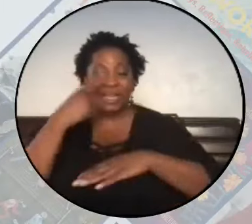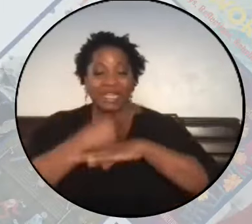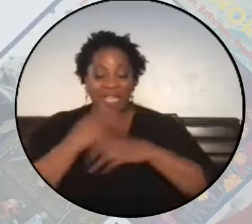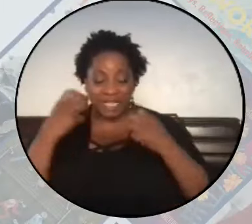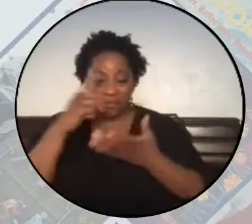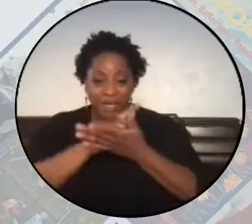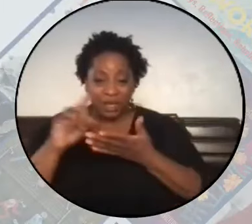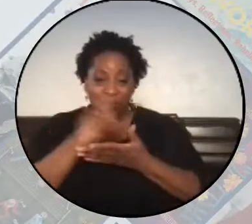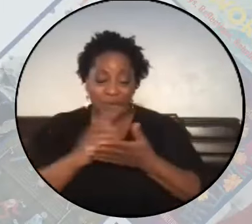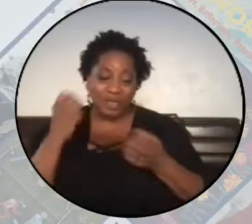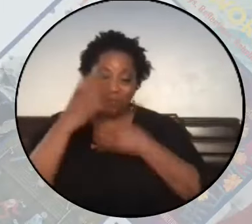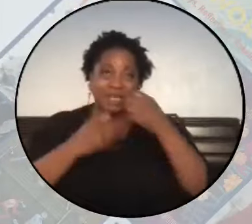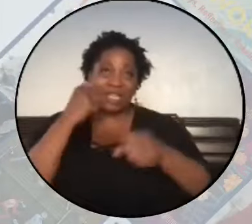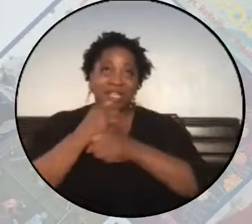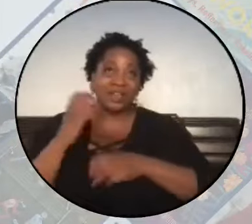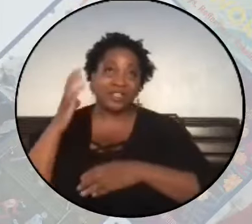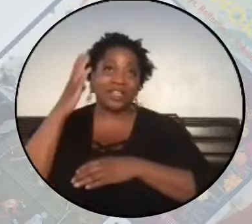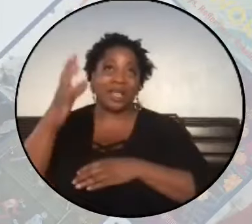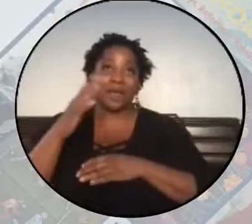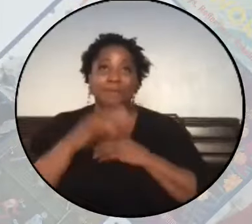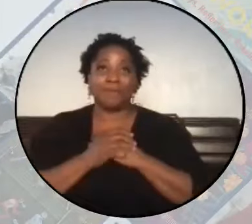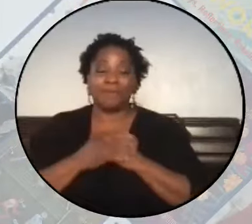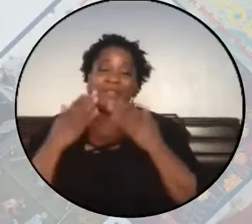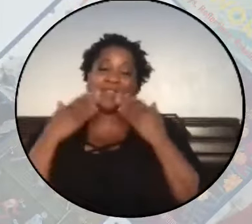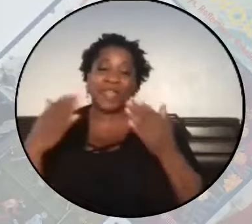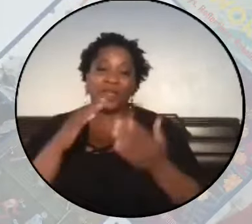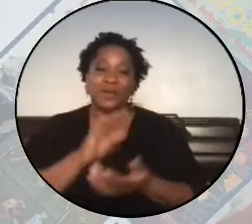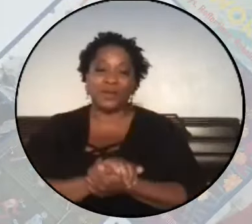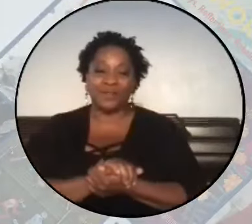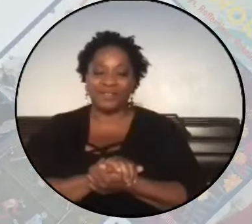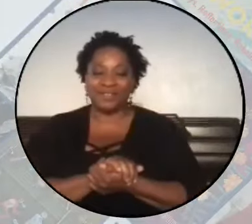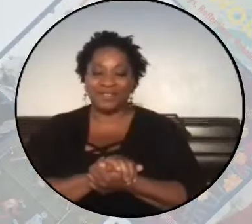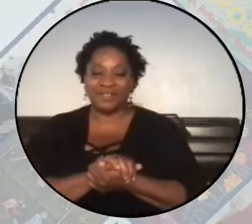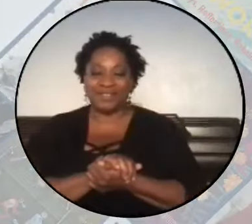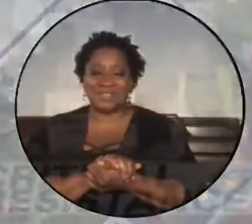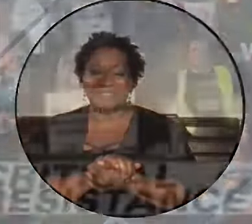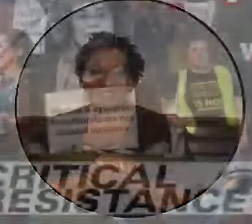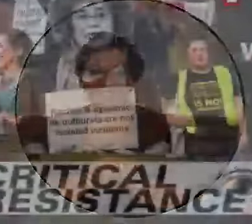and many weeks and many years to come thank